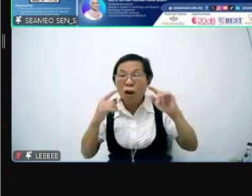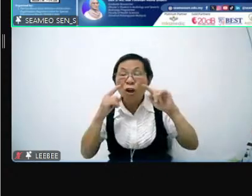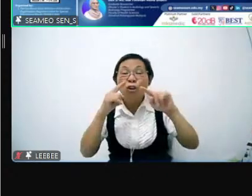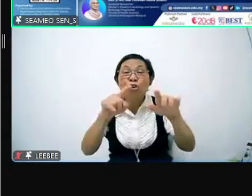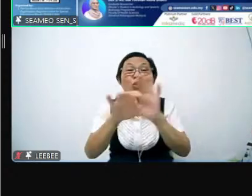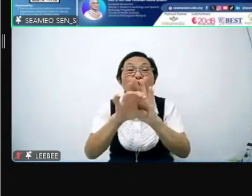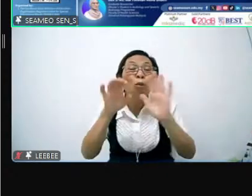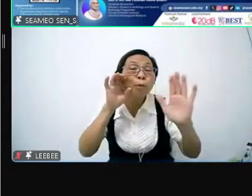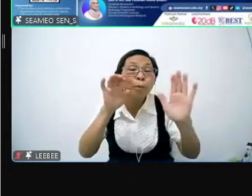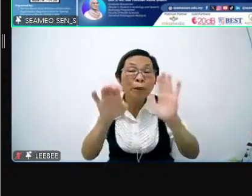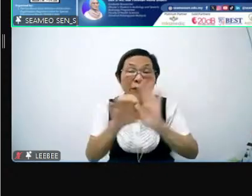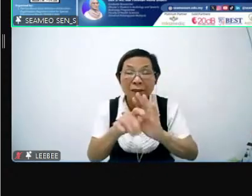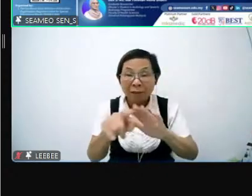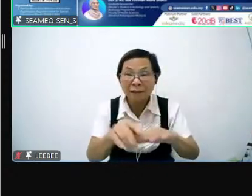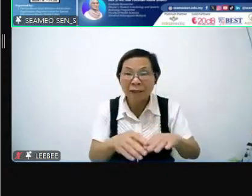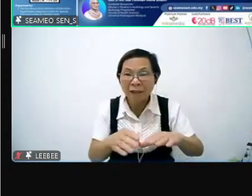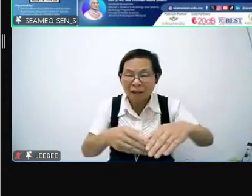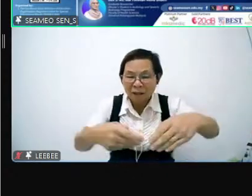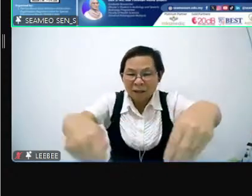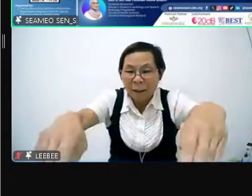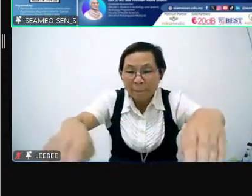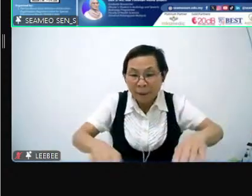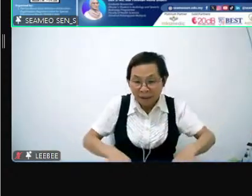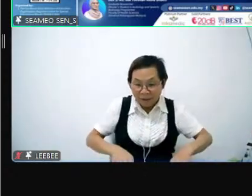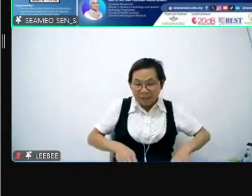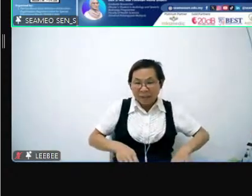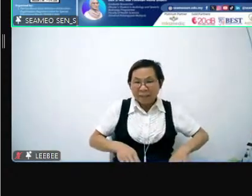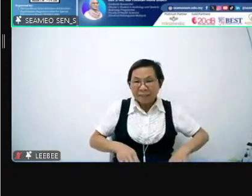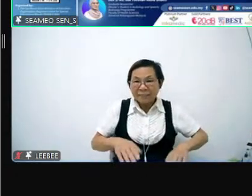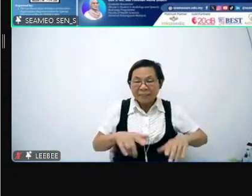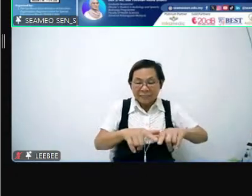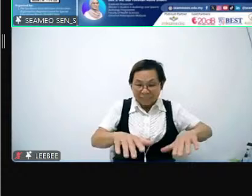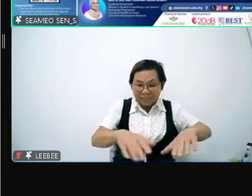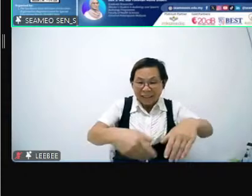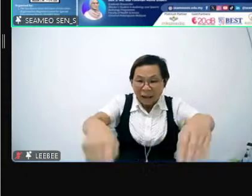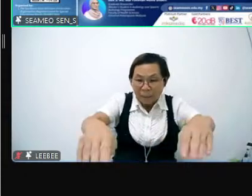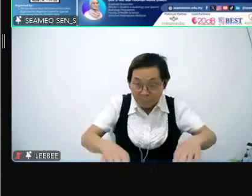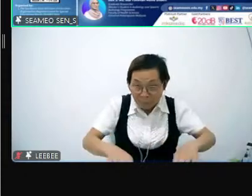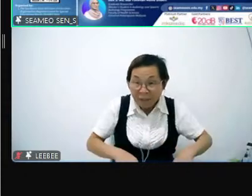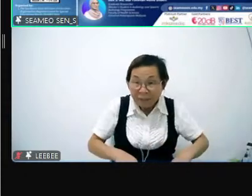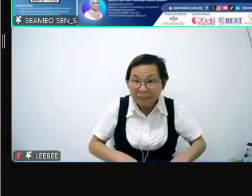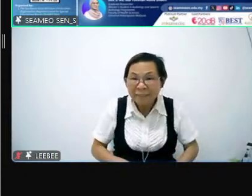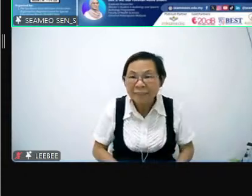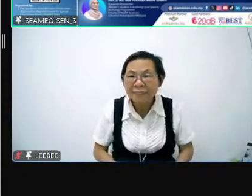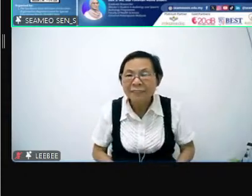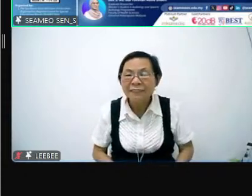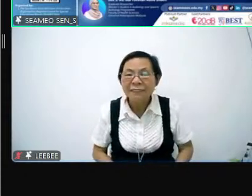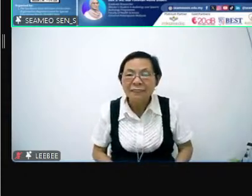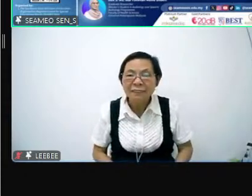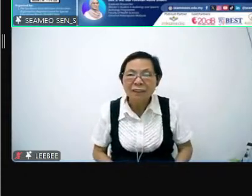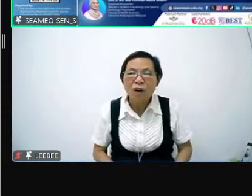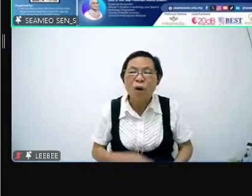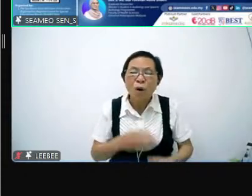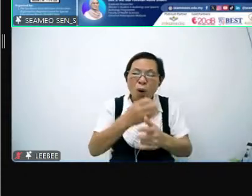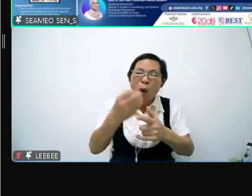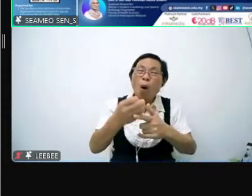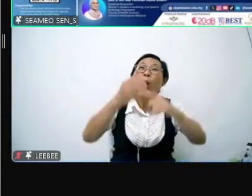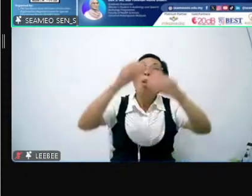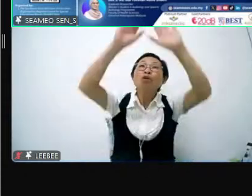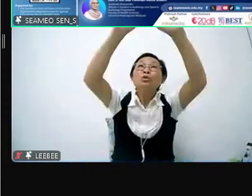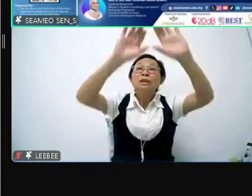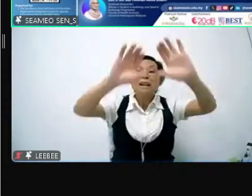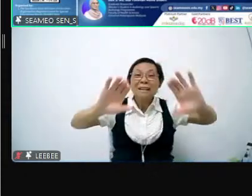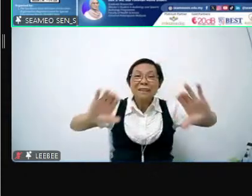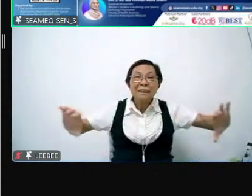carpeted to reduce the noise level, or can use the curtain to absorb the noise, the